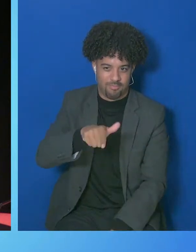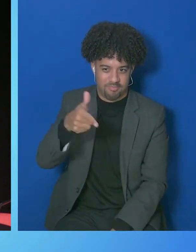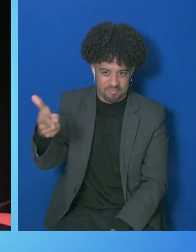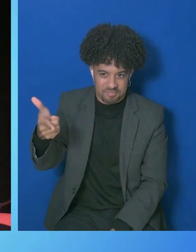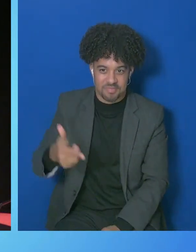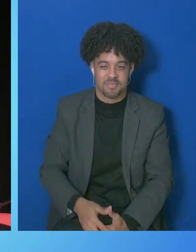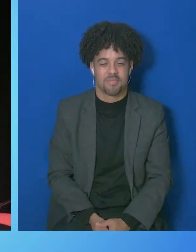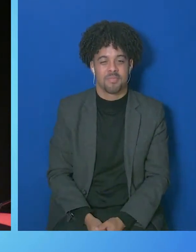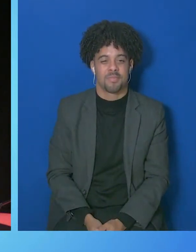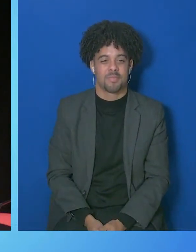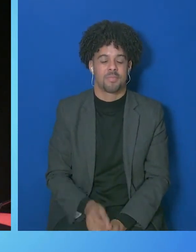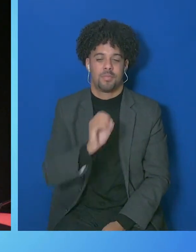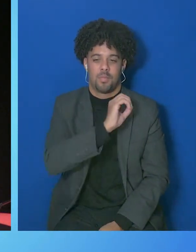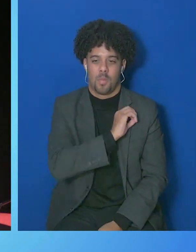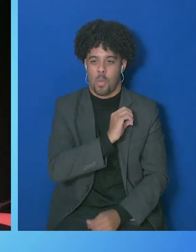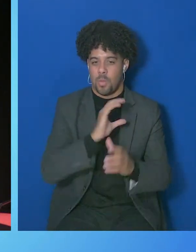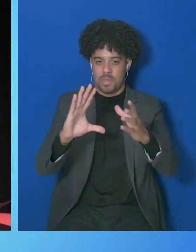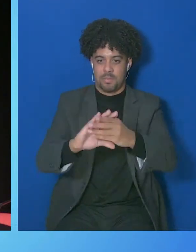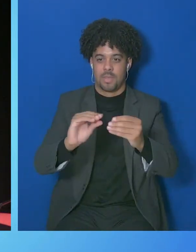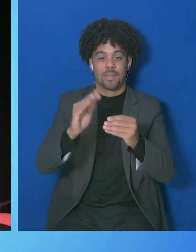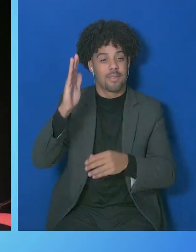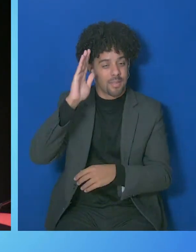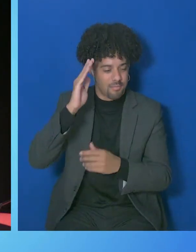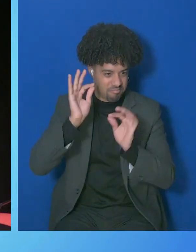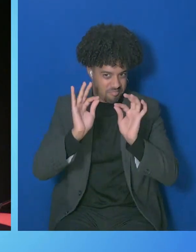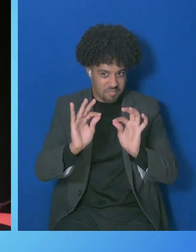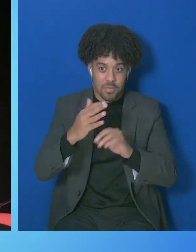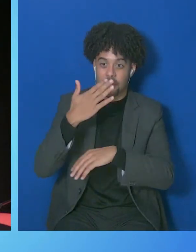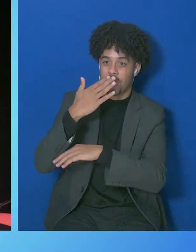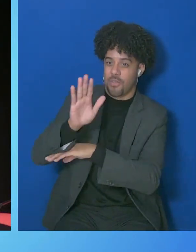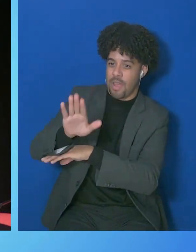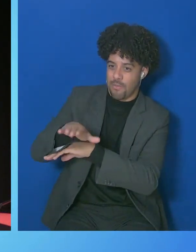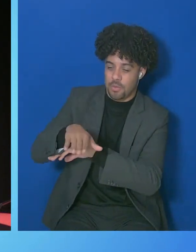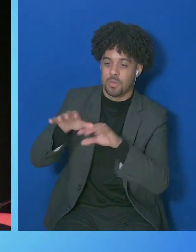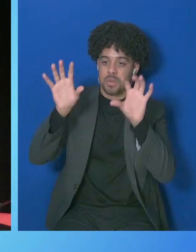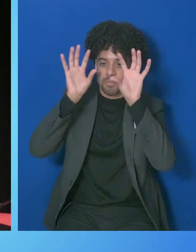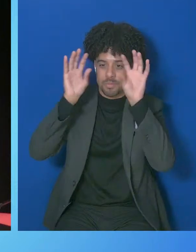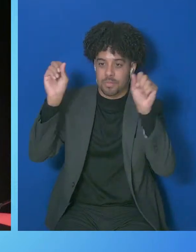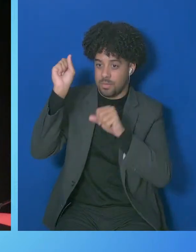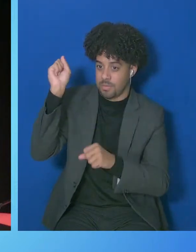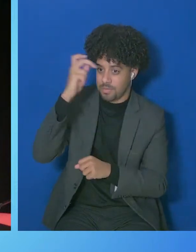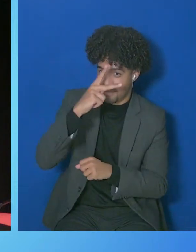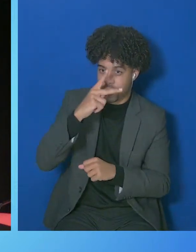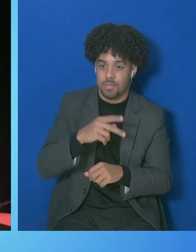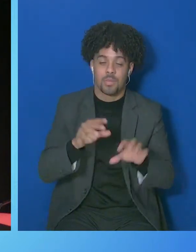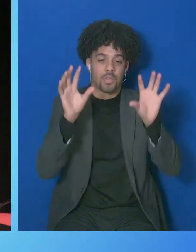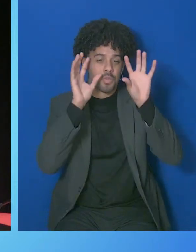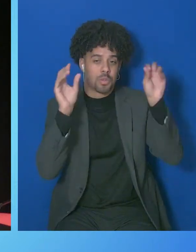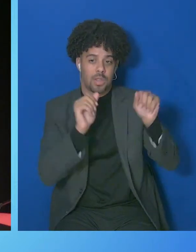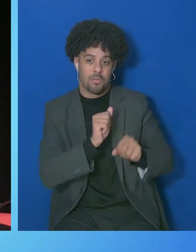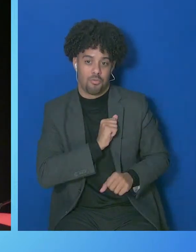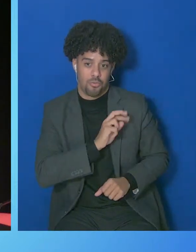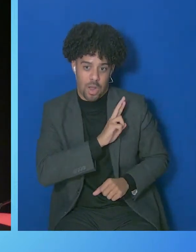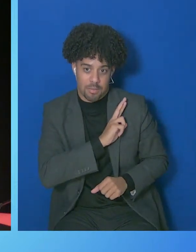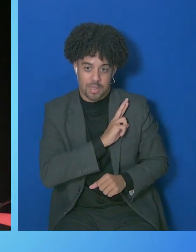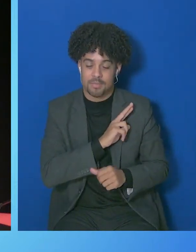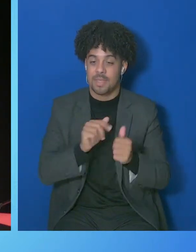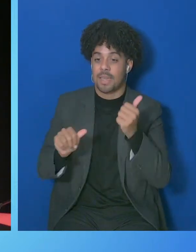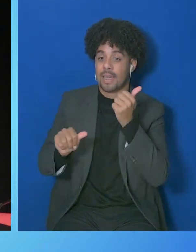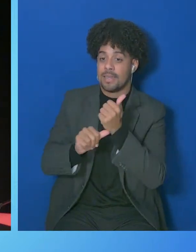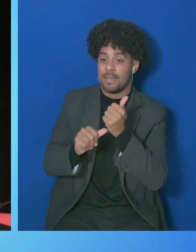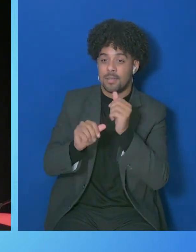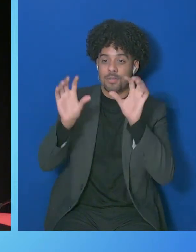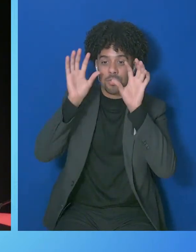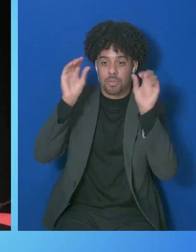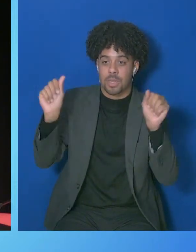right. Good afternoon, Board President Kneifel, Superintendent Reichman, Assistant Superintendent Cooper, and members